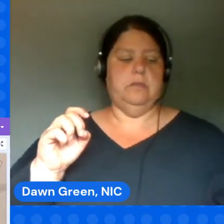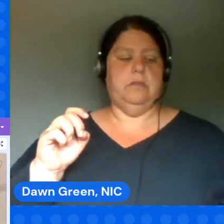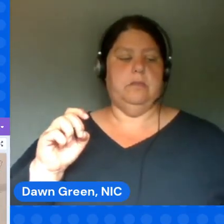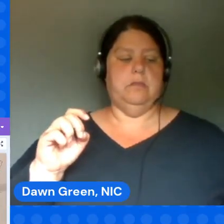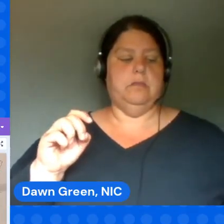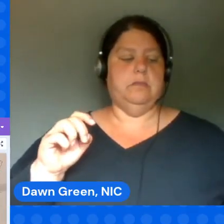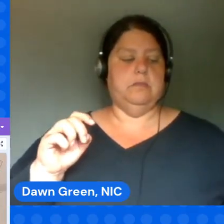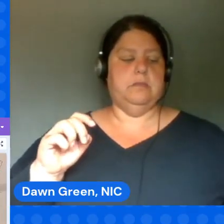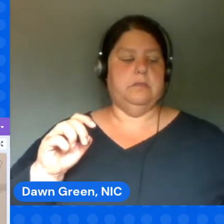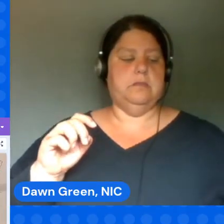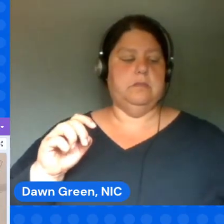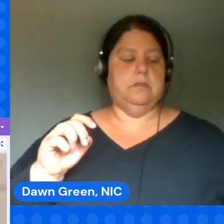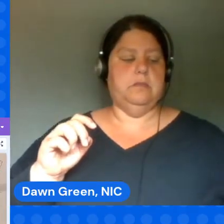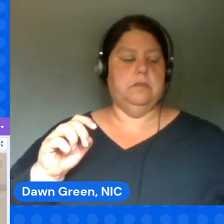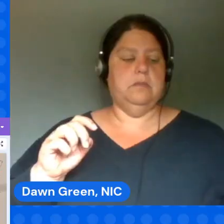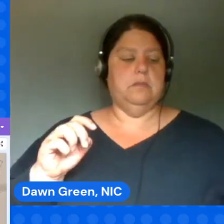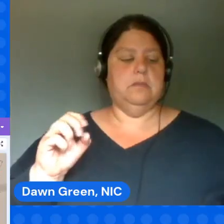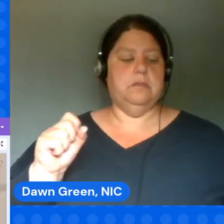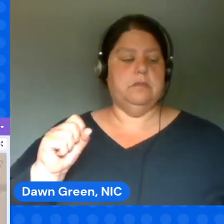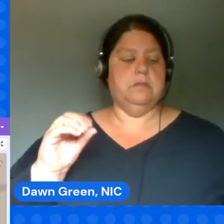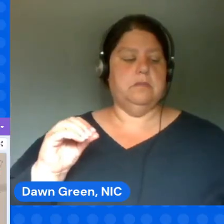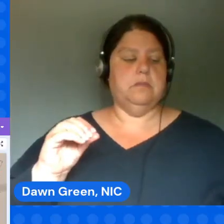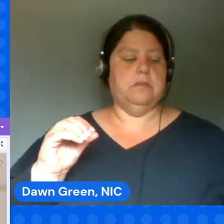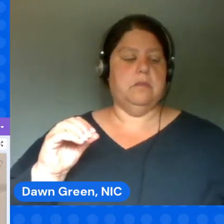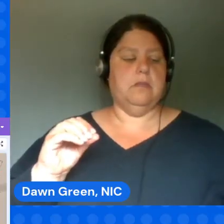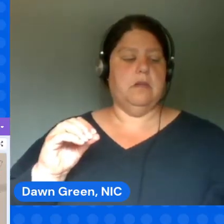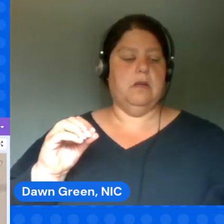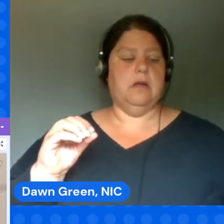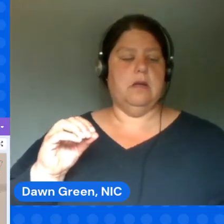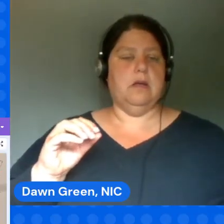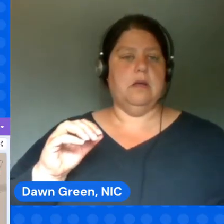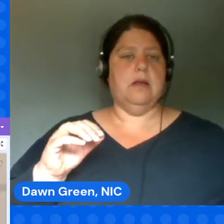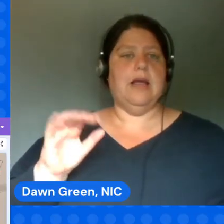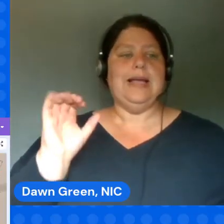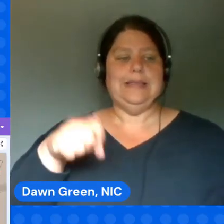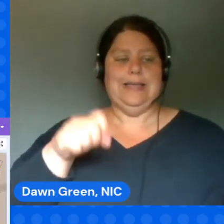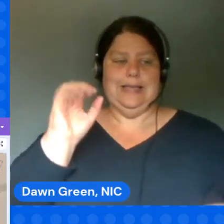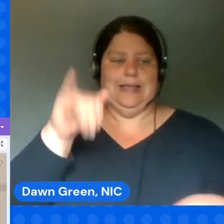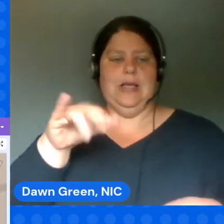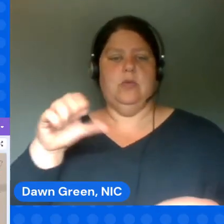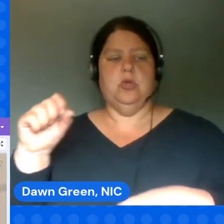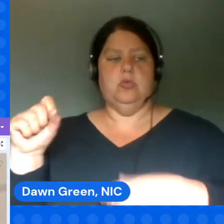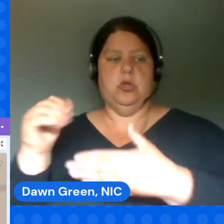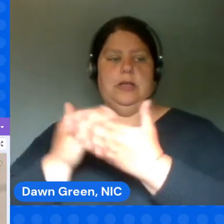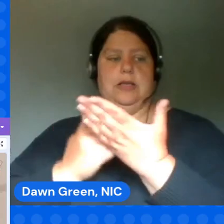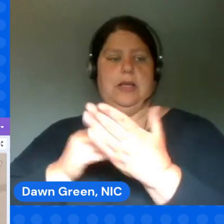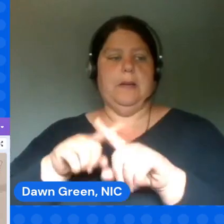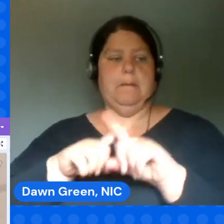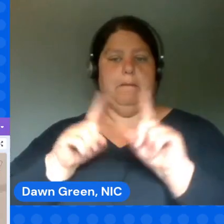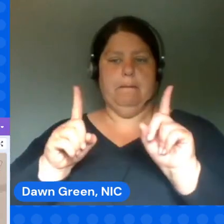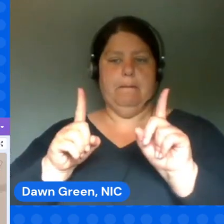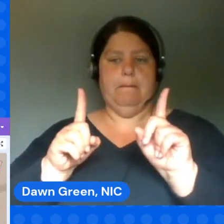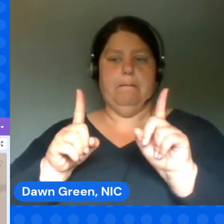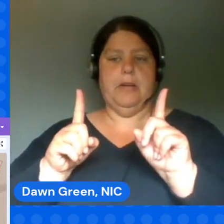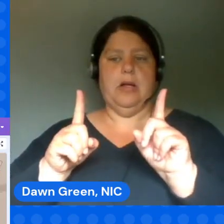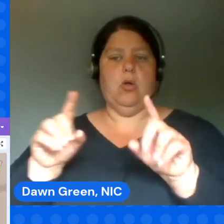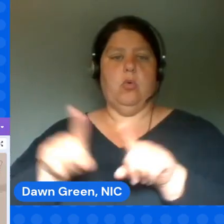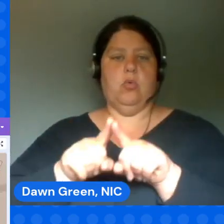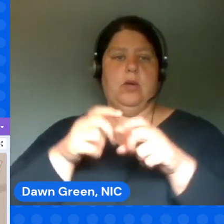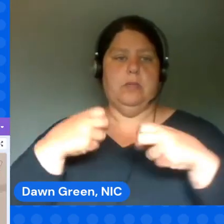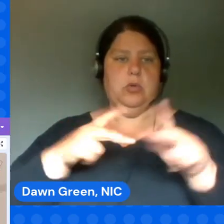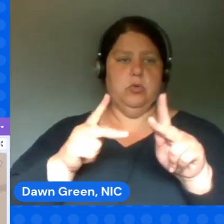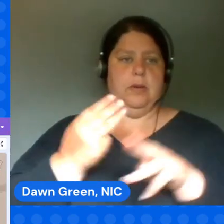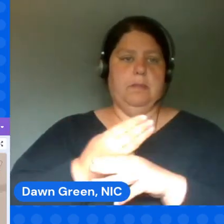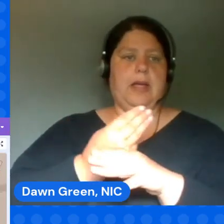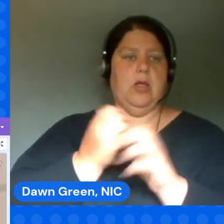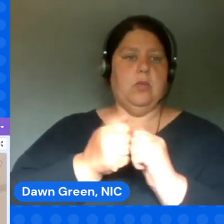Um, and so, again, while this was a social studies lesson, I think it also brought in the opportunity for math with the kids. So